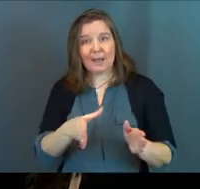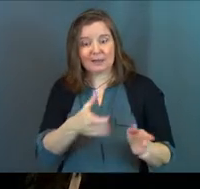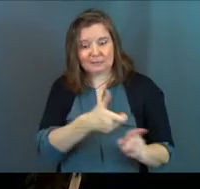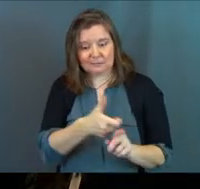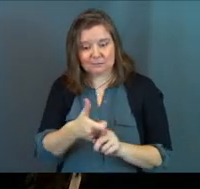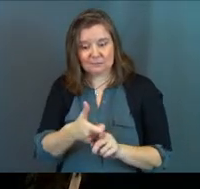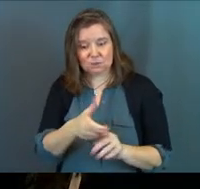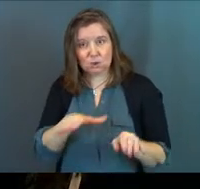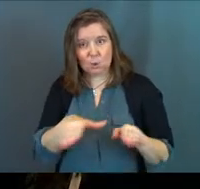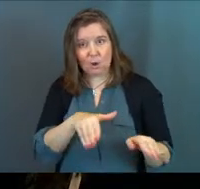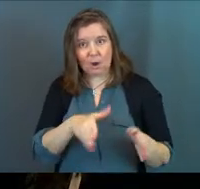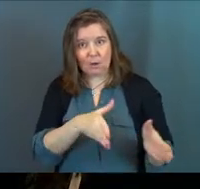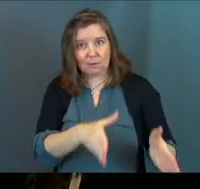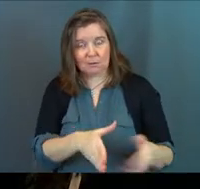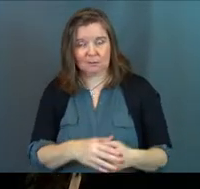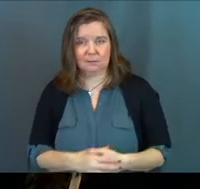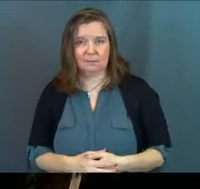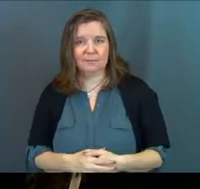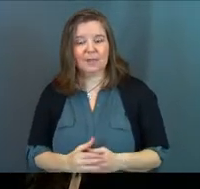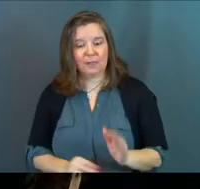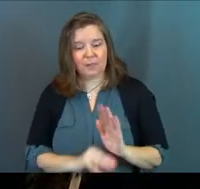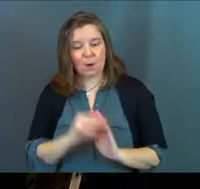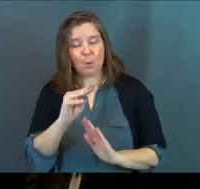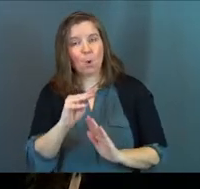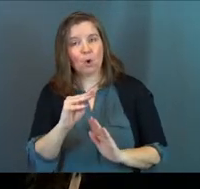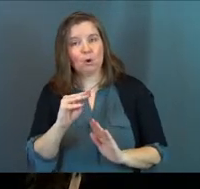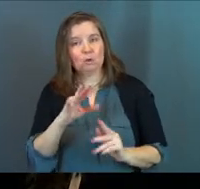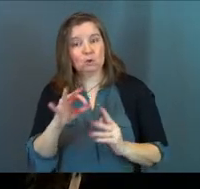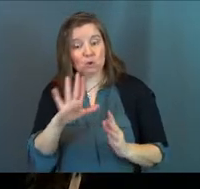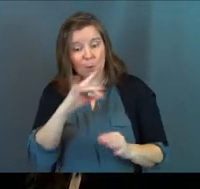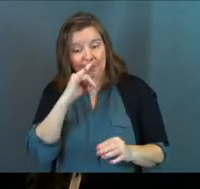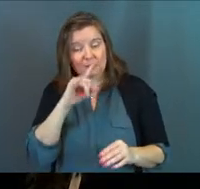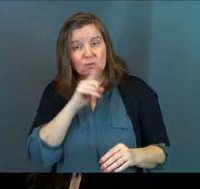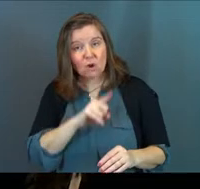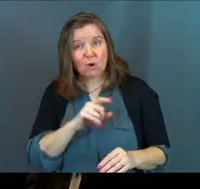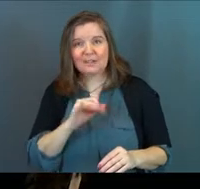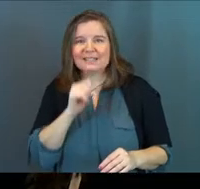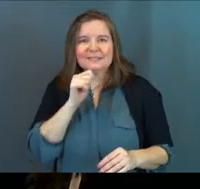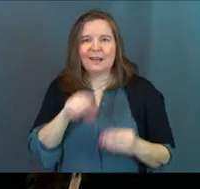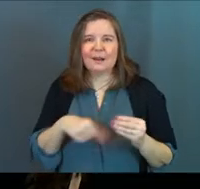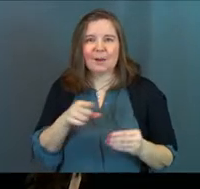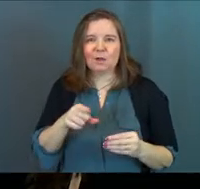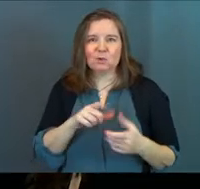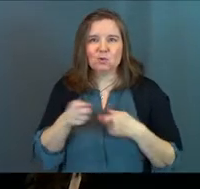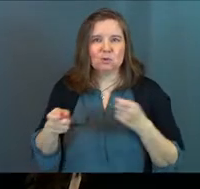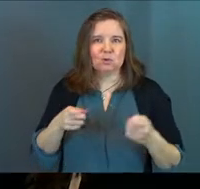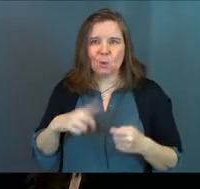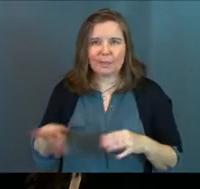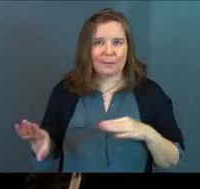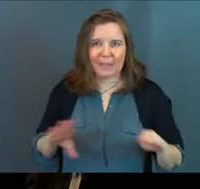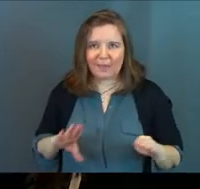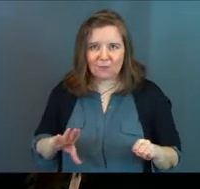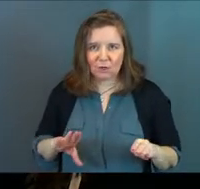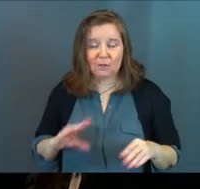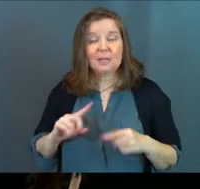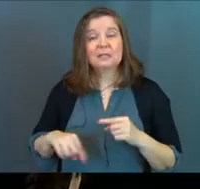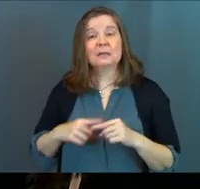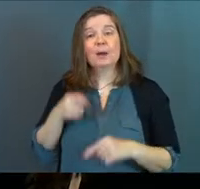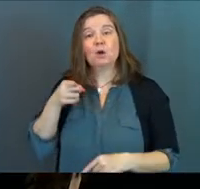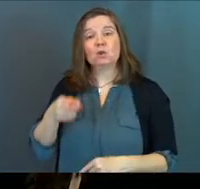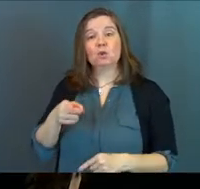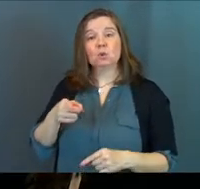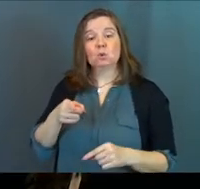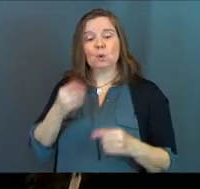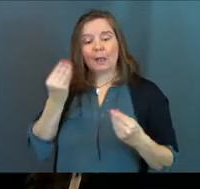they'll choose to walk on. They're moral choosers. Your kids are. It's not about you controlling their behavior. It's about